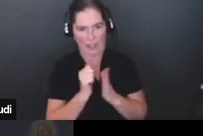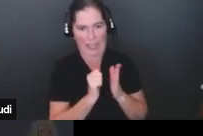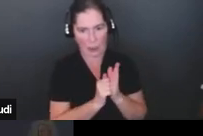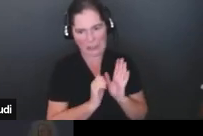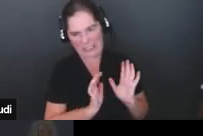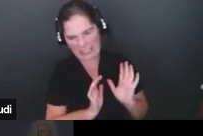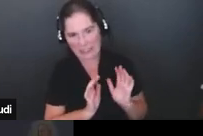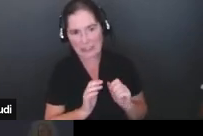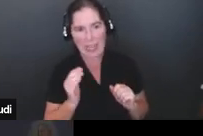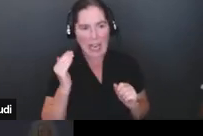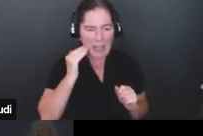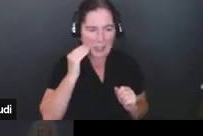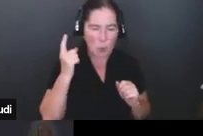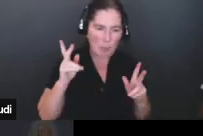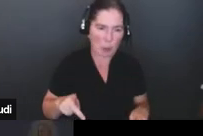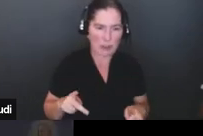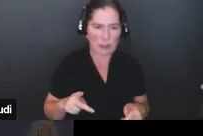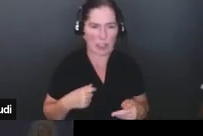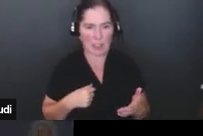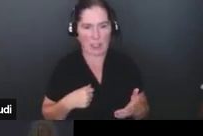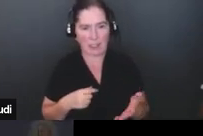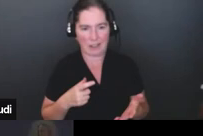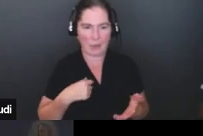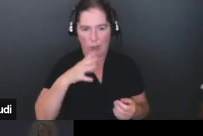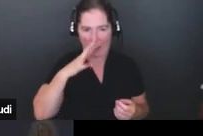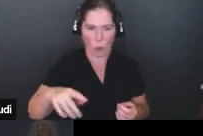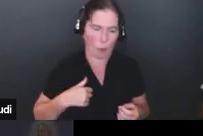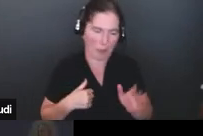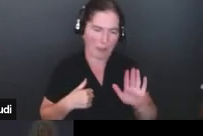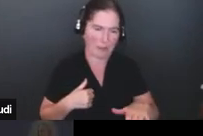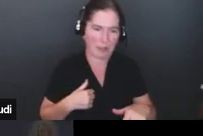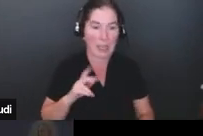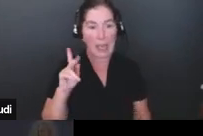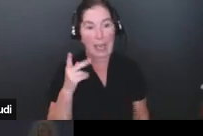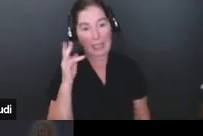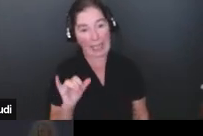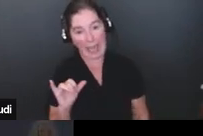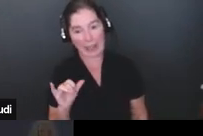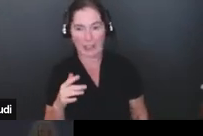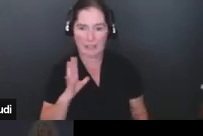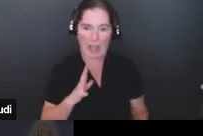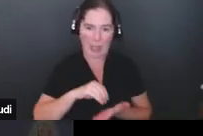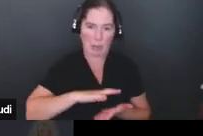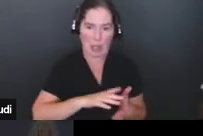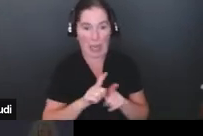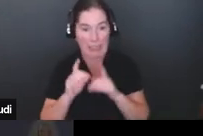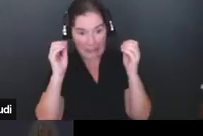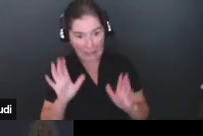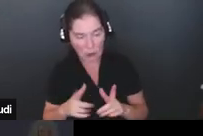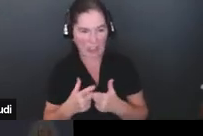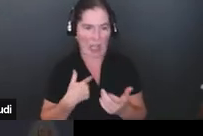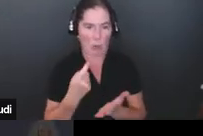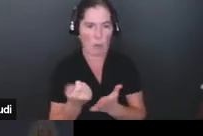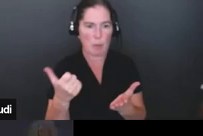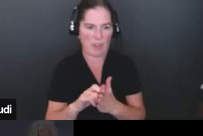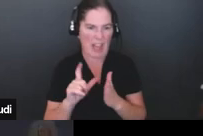I know will be okay and can ignore this. So I know Kathy will be okay if I add her as a teacher, and I can remove her later. So